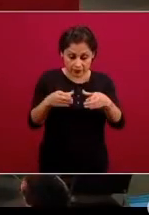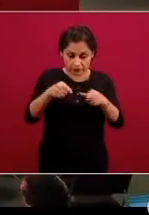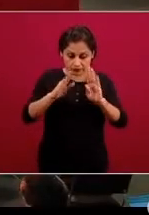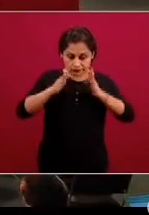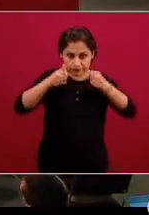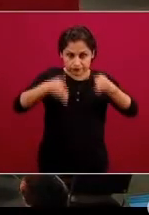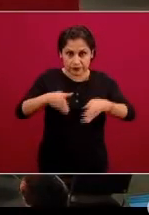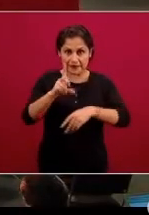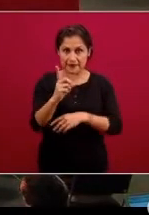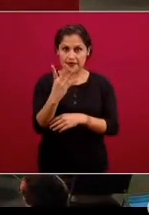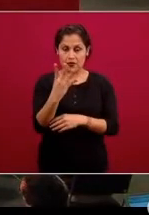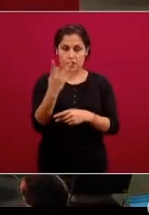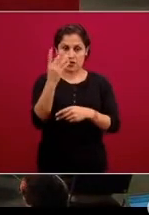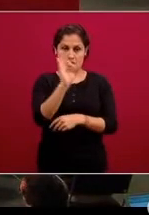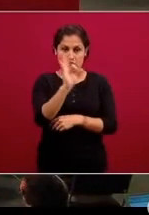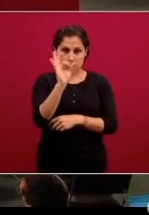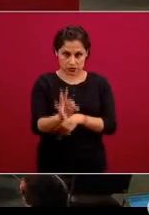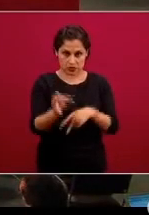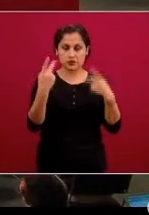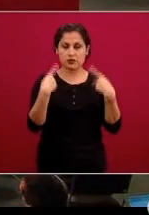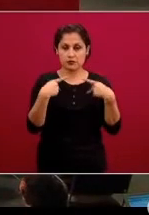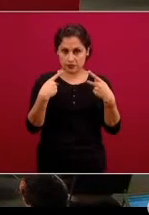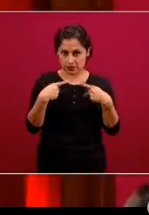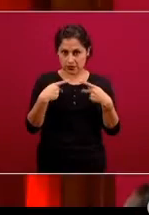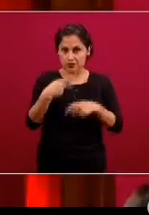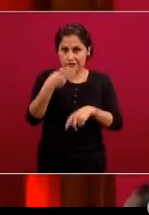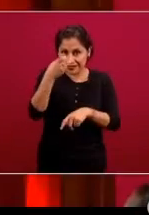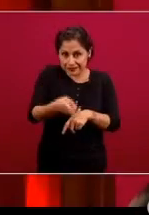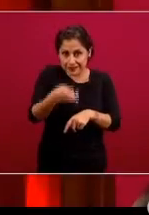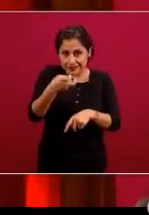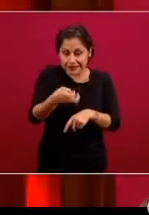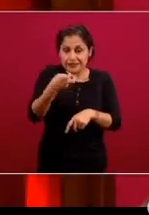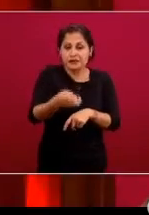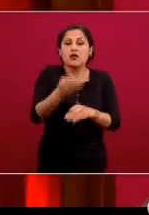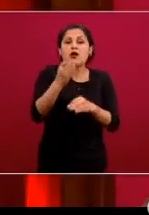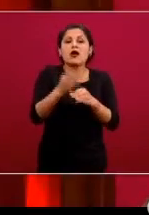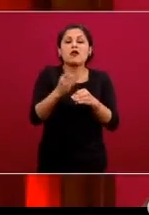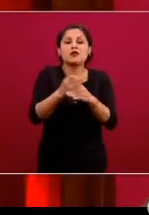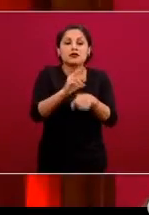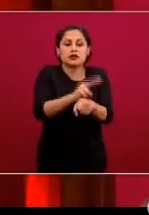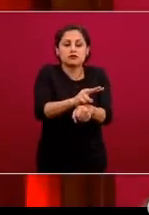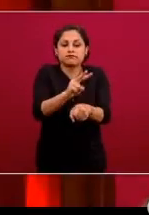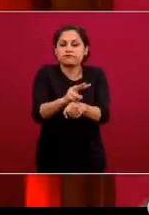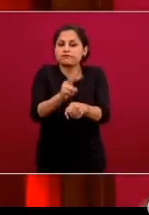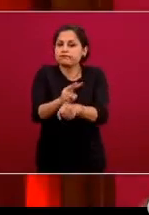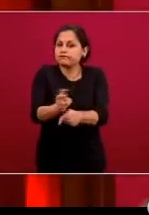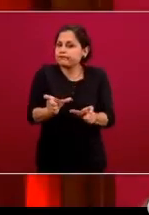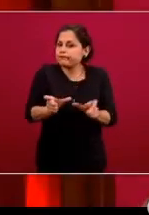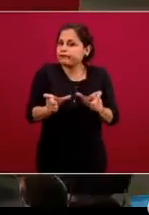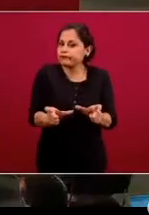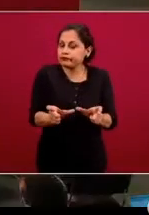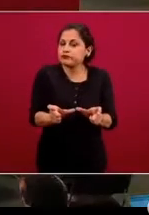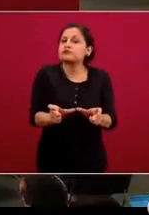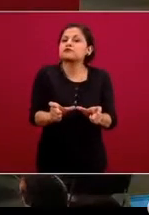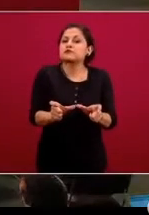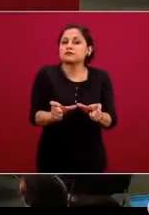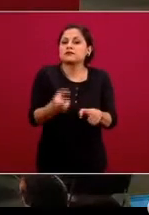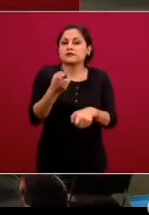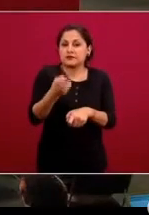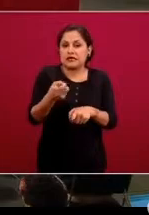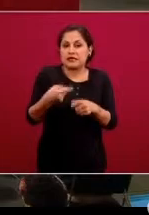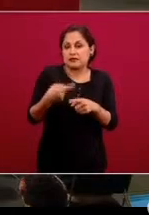representing active pandemic in Mexico. We have distribution of